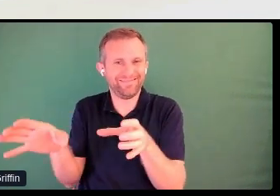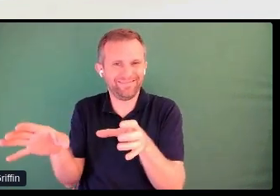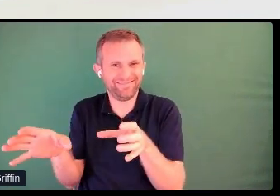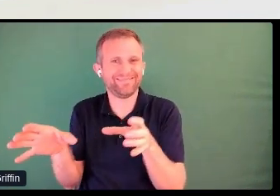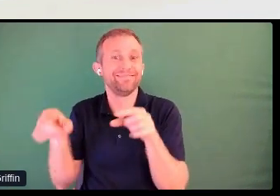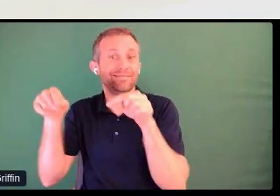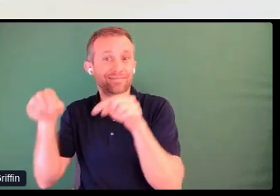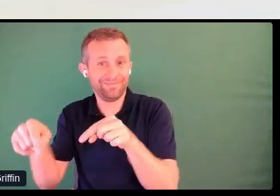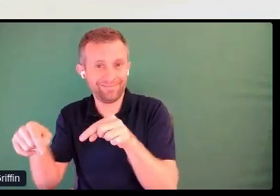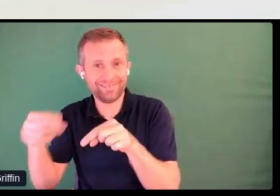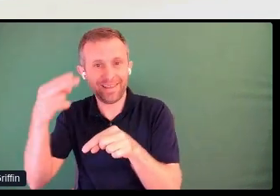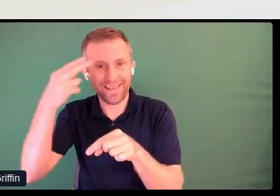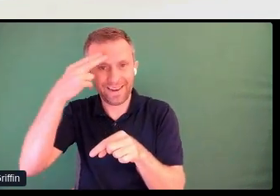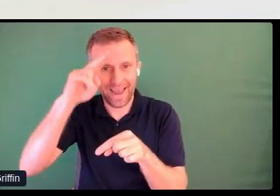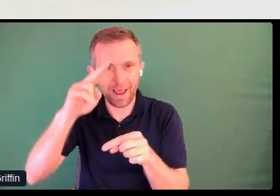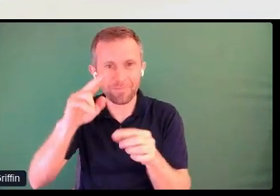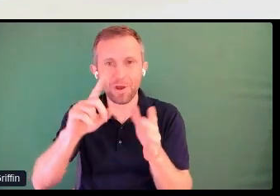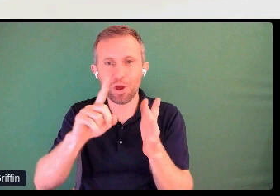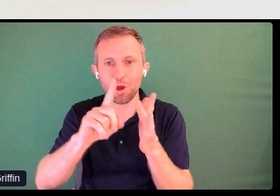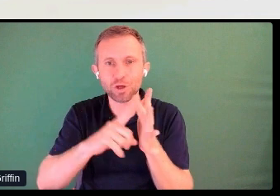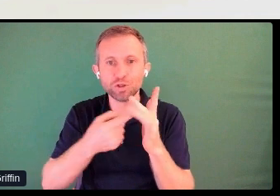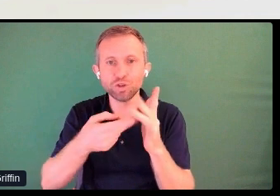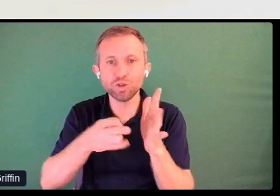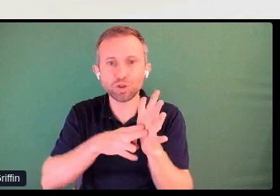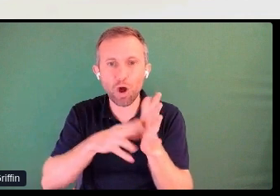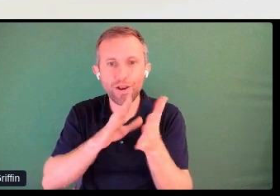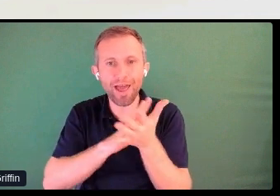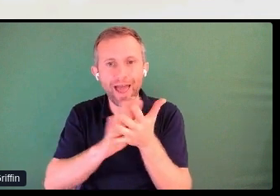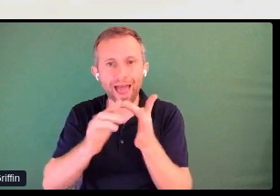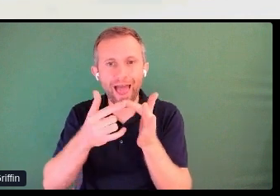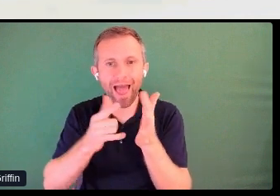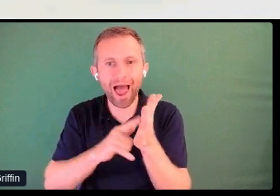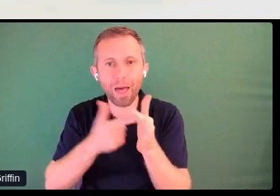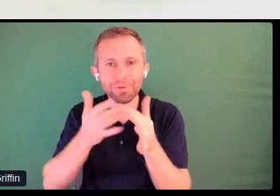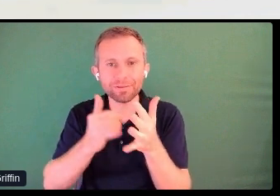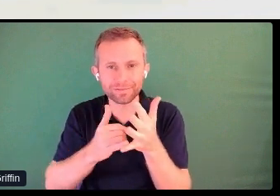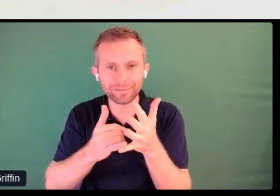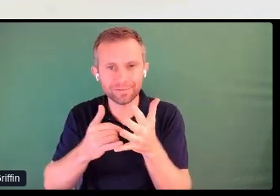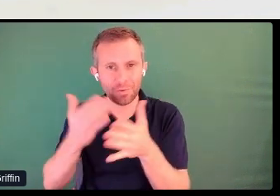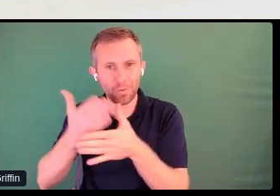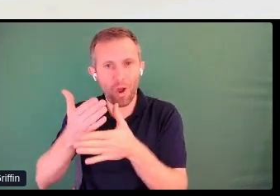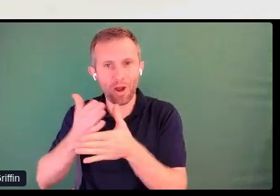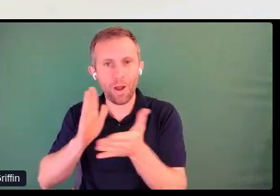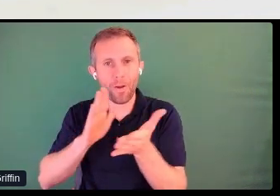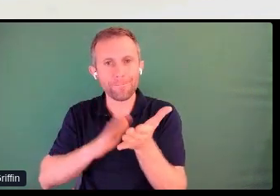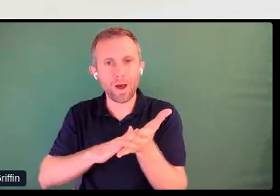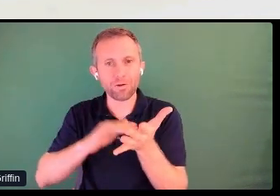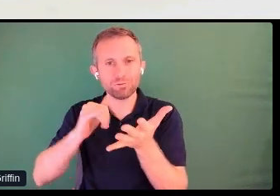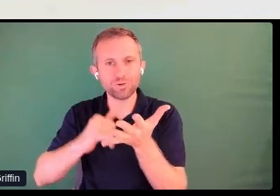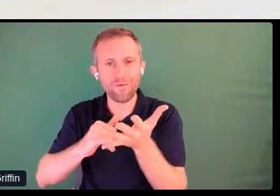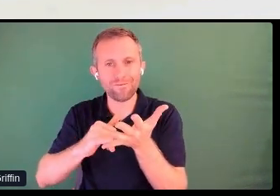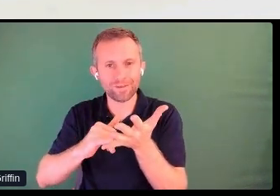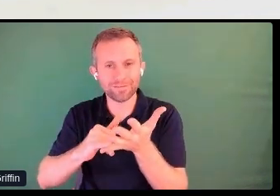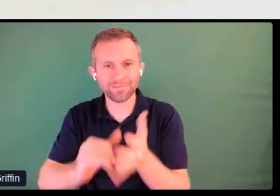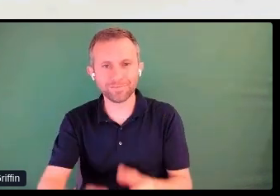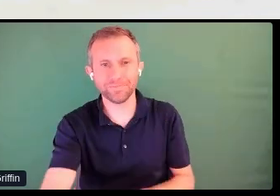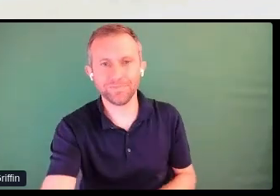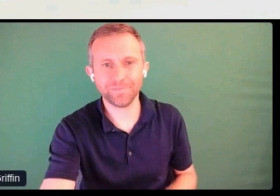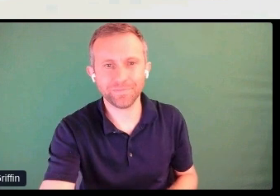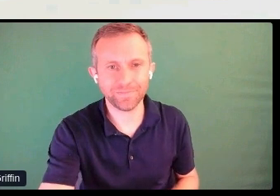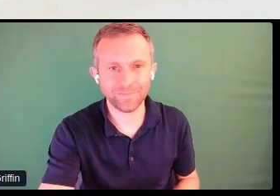Helmes. I'm a designer at Microsoft. And today I'd like to talk to you about